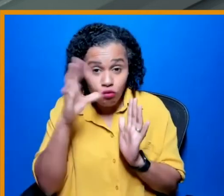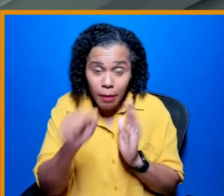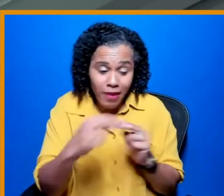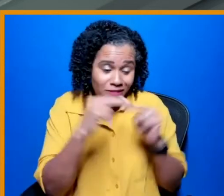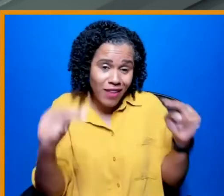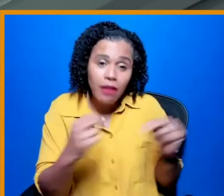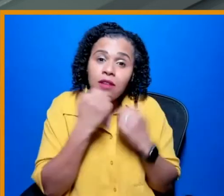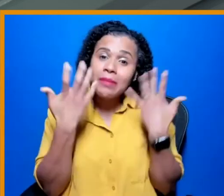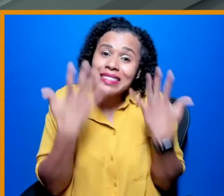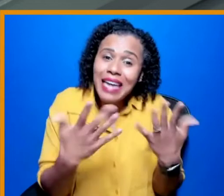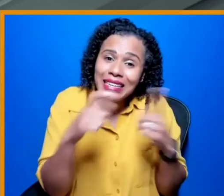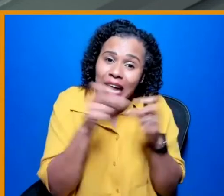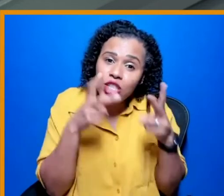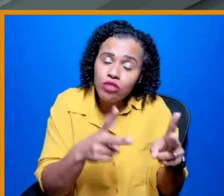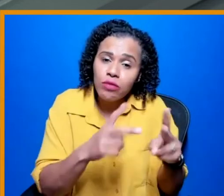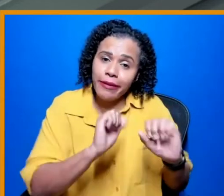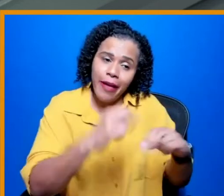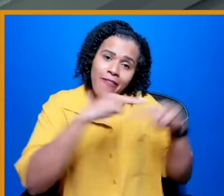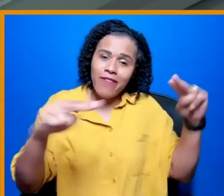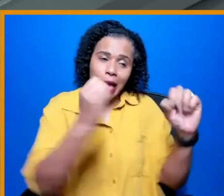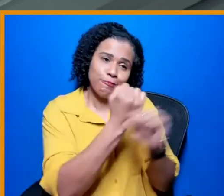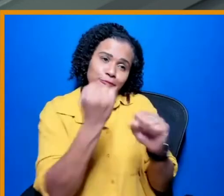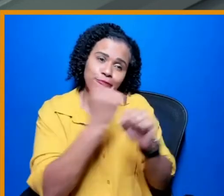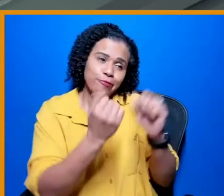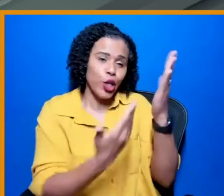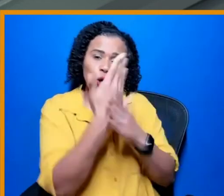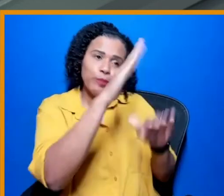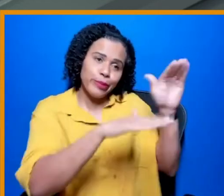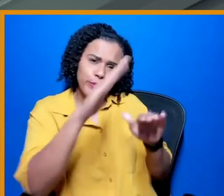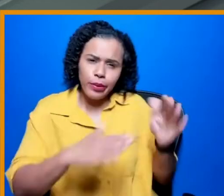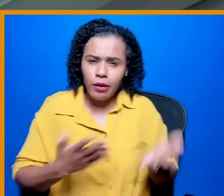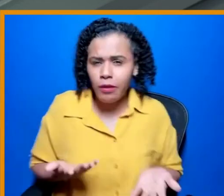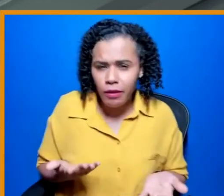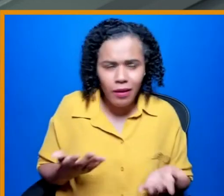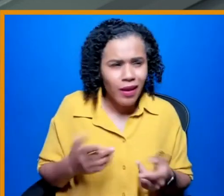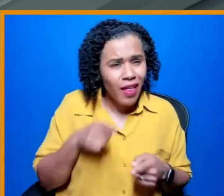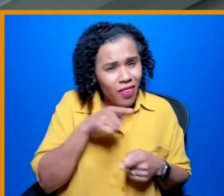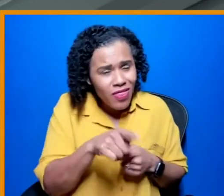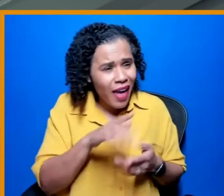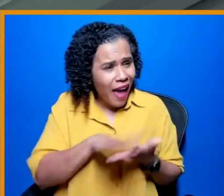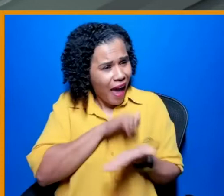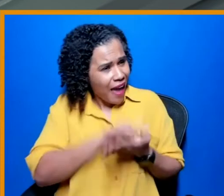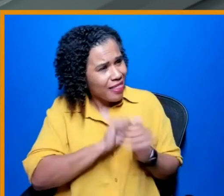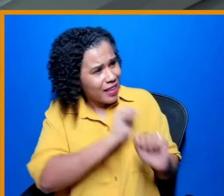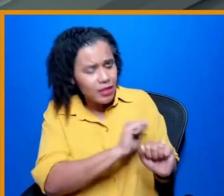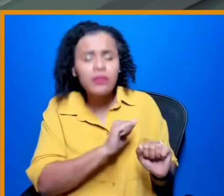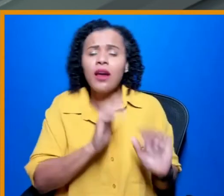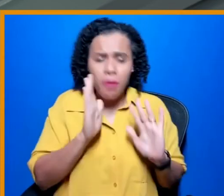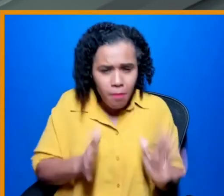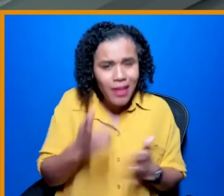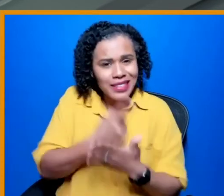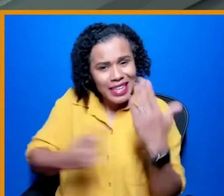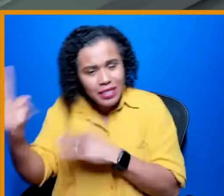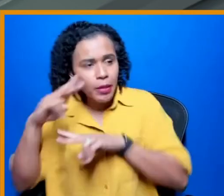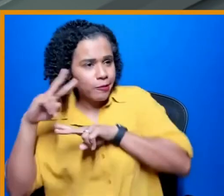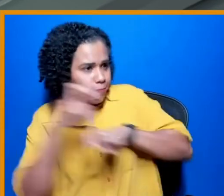Street. The ministerial code, the rules which govern the conduct and ethics of government, must be made properly independent. It needs to be put